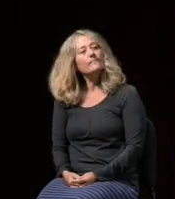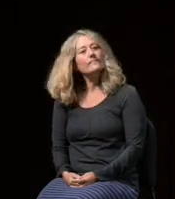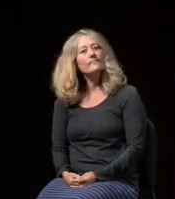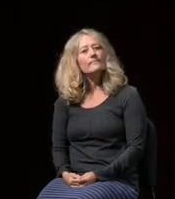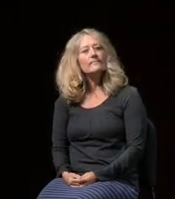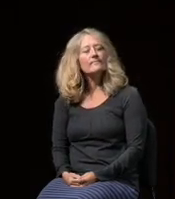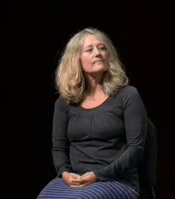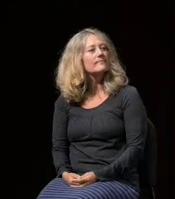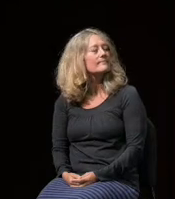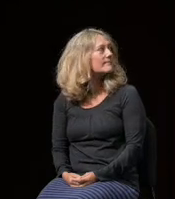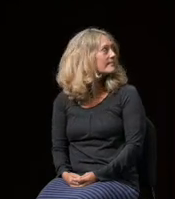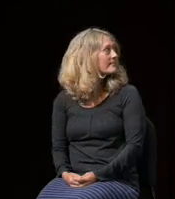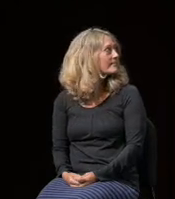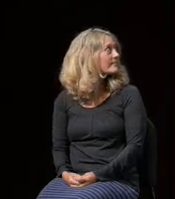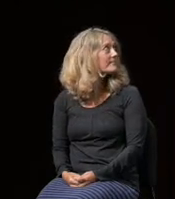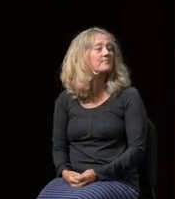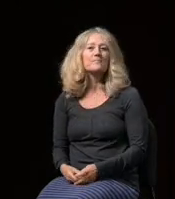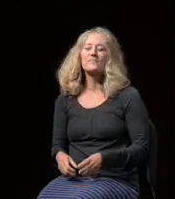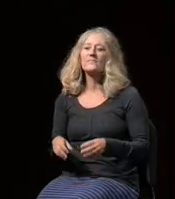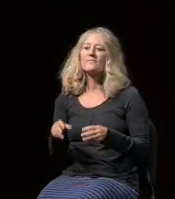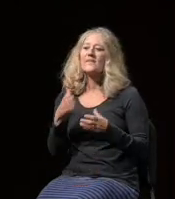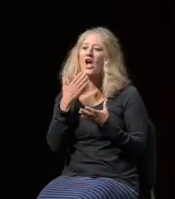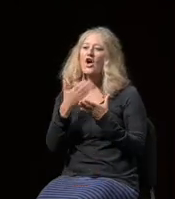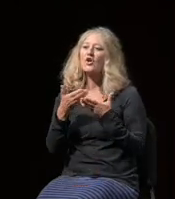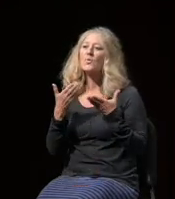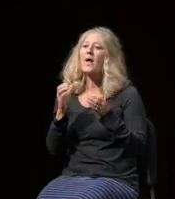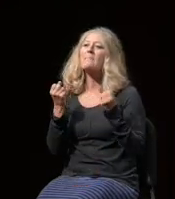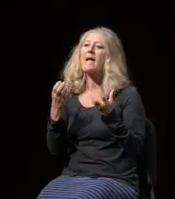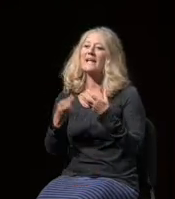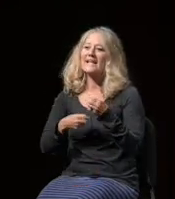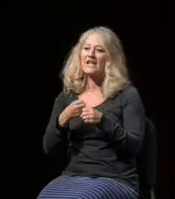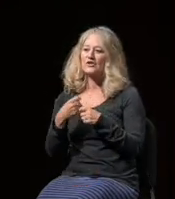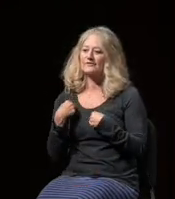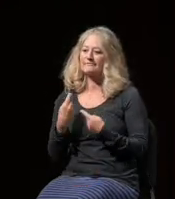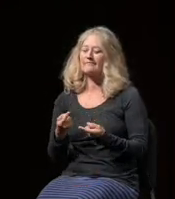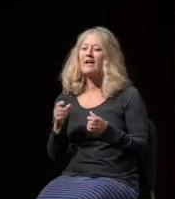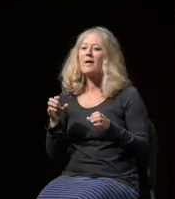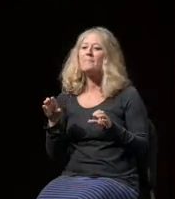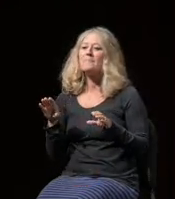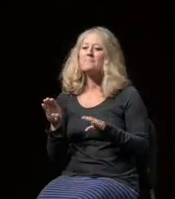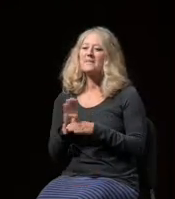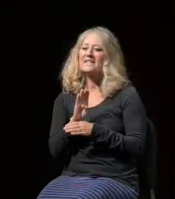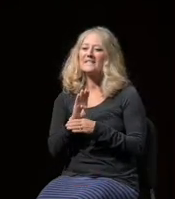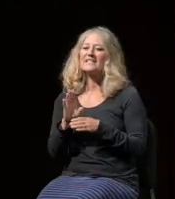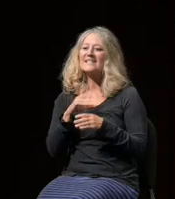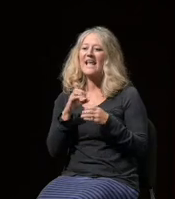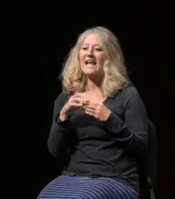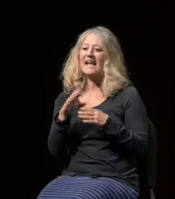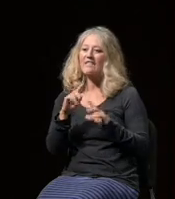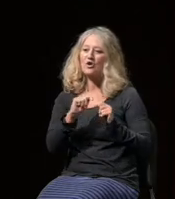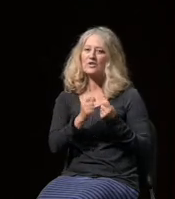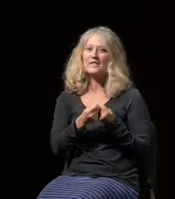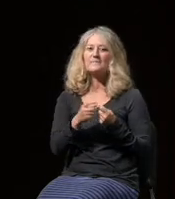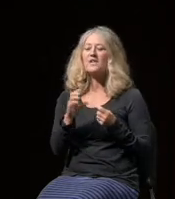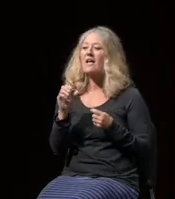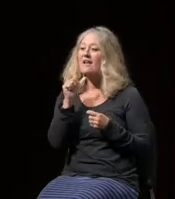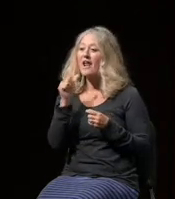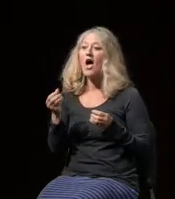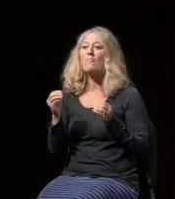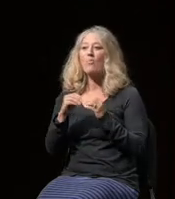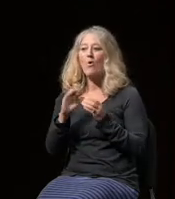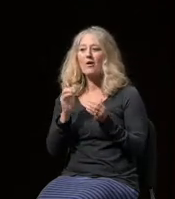COVID has impacted the way many managers have had to do business and lead their teams, none more so than